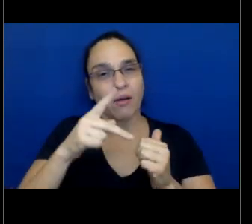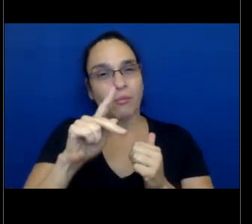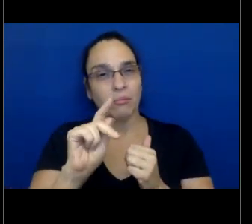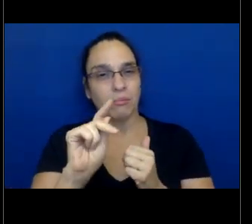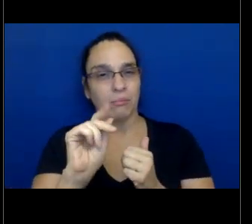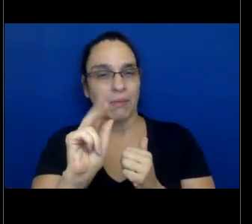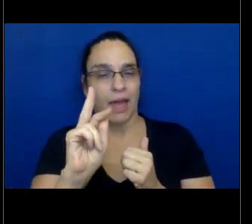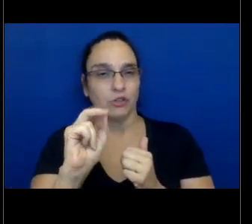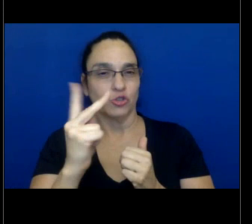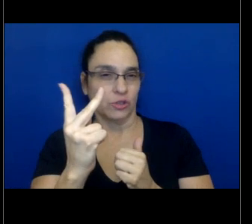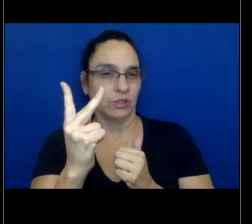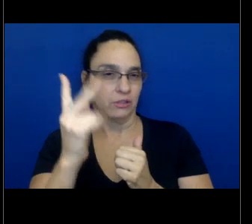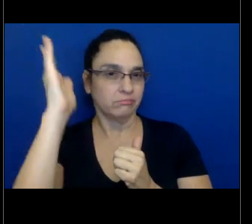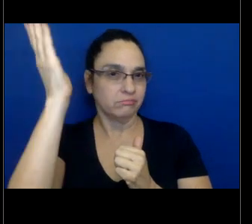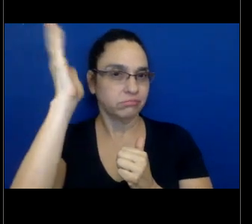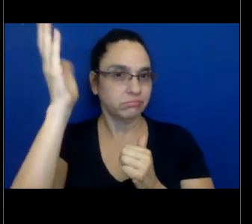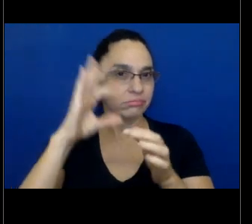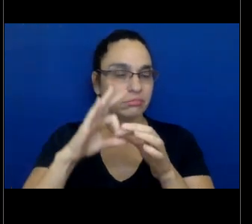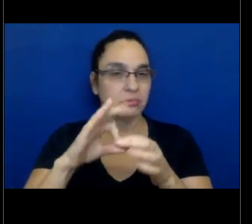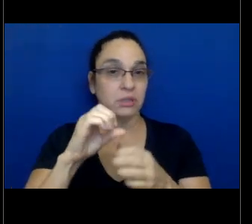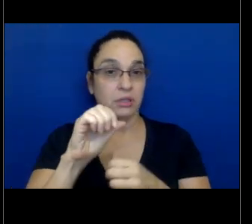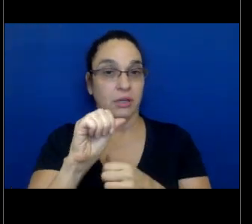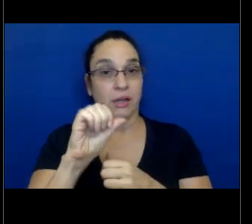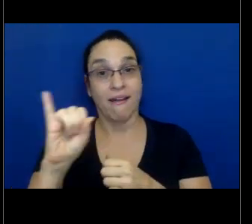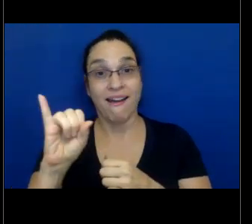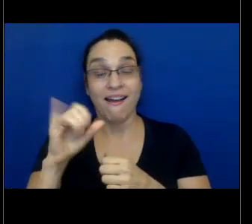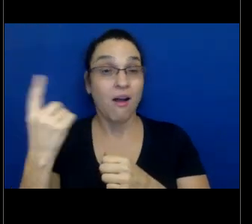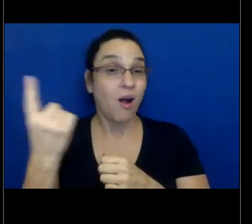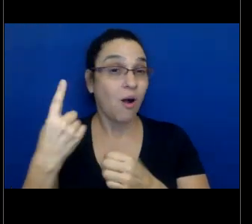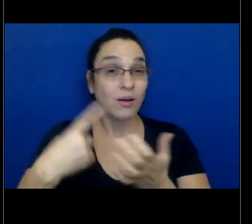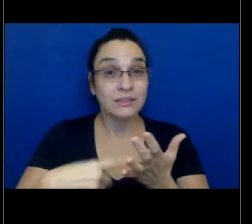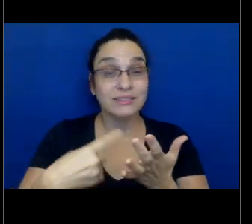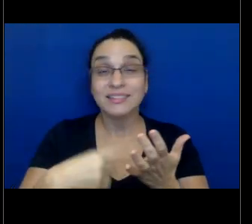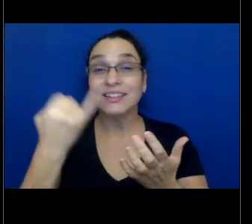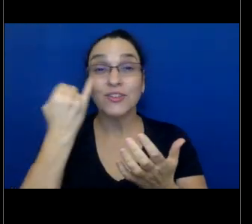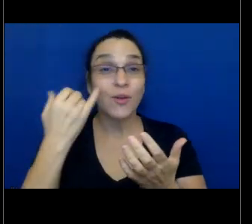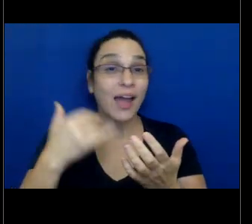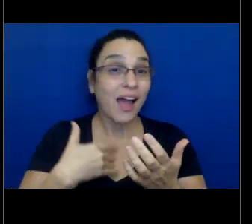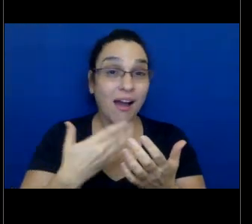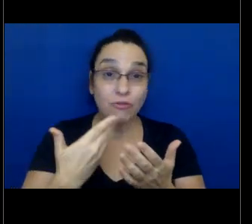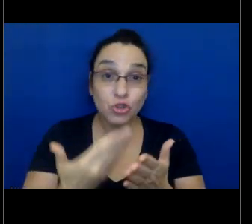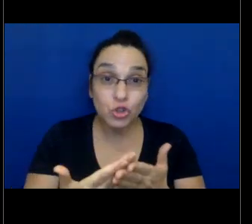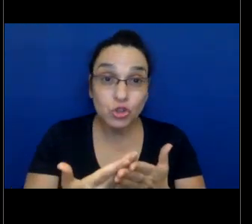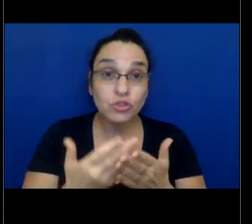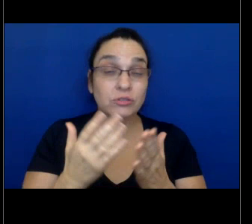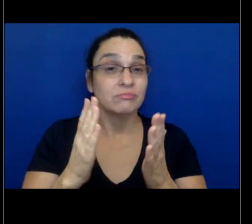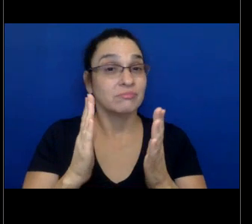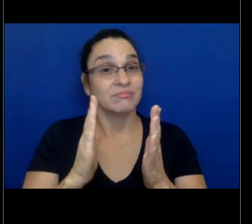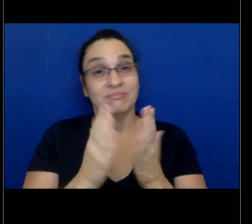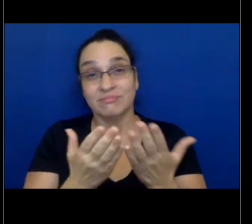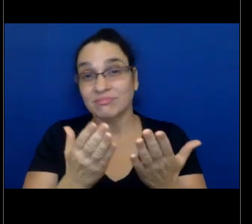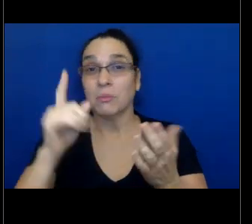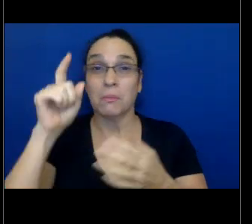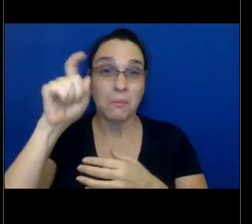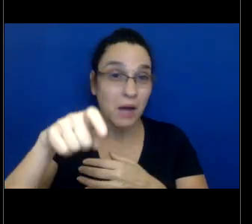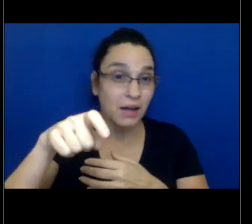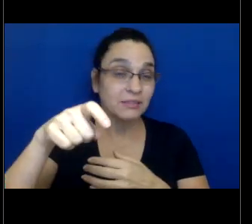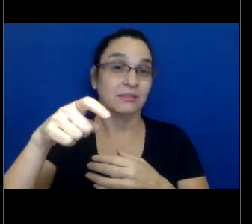in it, Patrick just talked about a good talk has to have a story. You have to build up the story in pieces. You have to